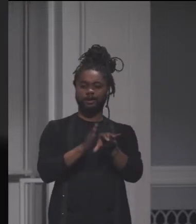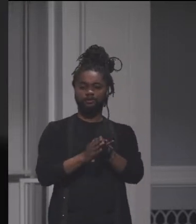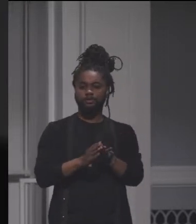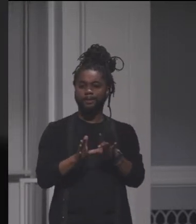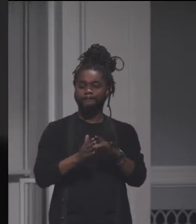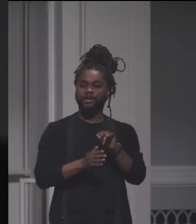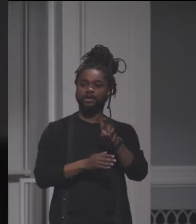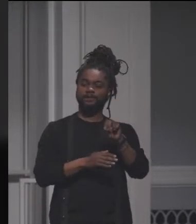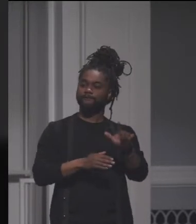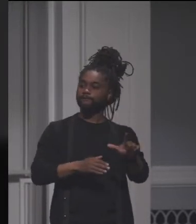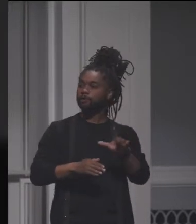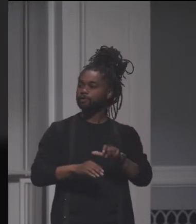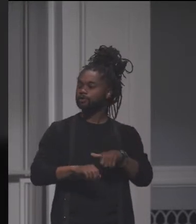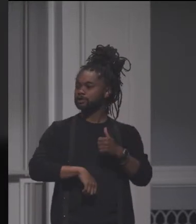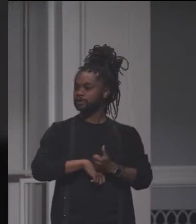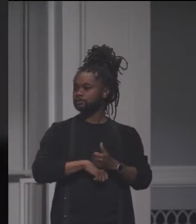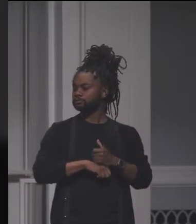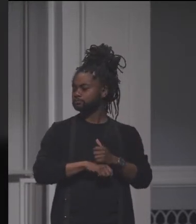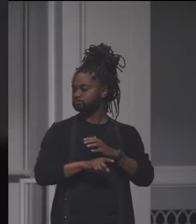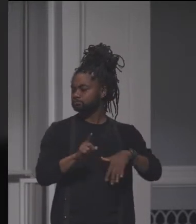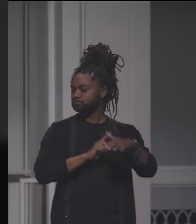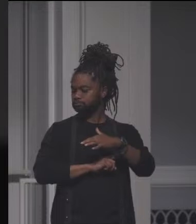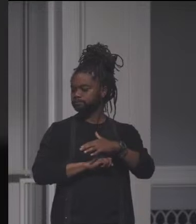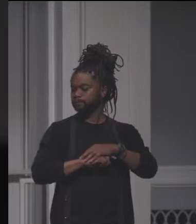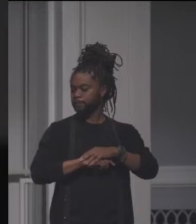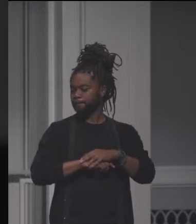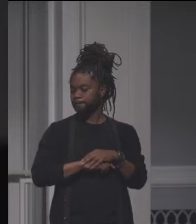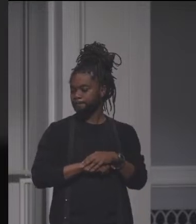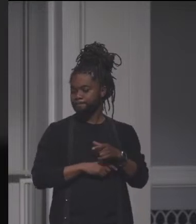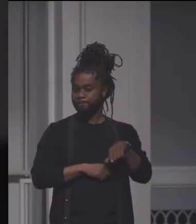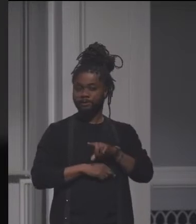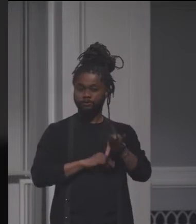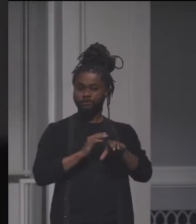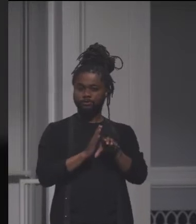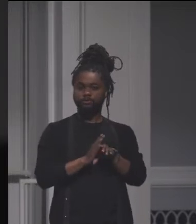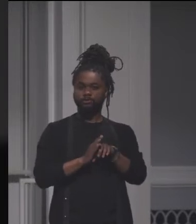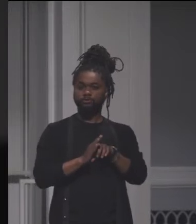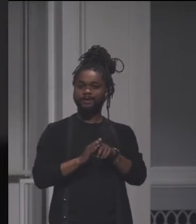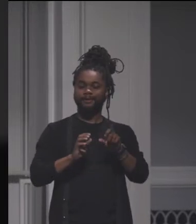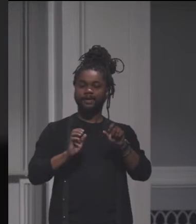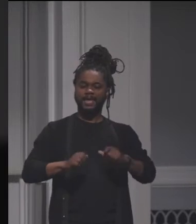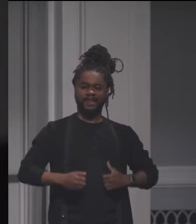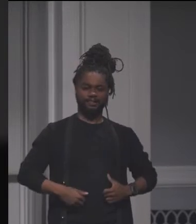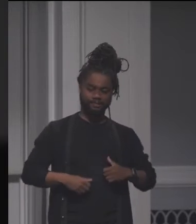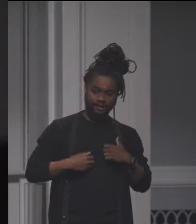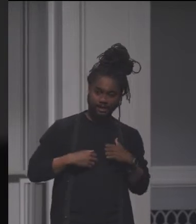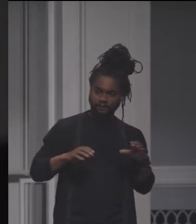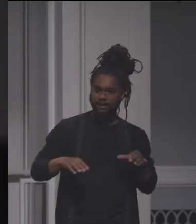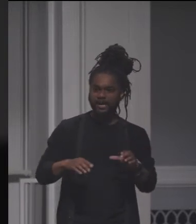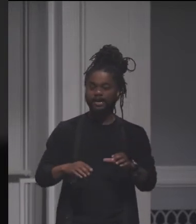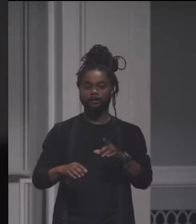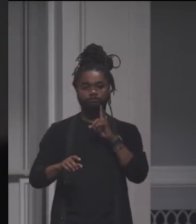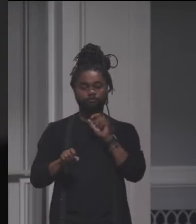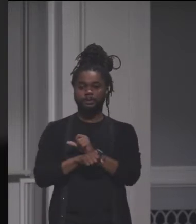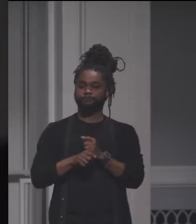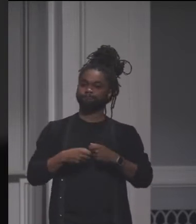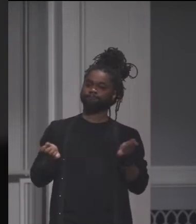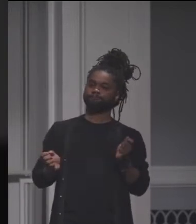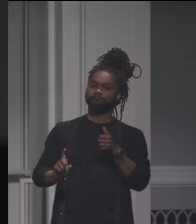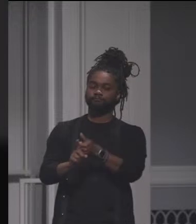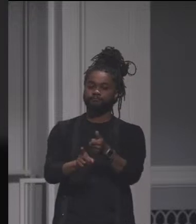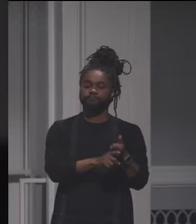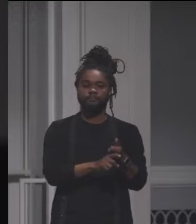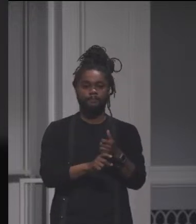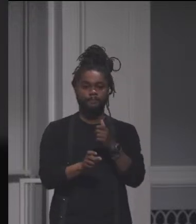novels are remarkable not just because they do so, but because these characters are allowed to live and act as full human beings, making